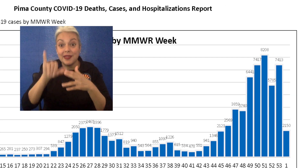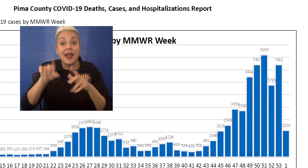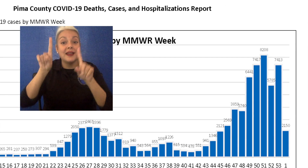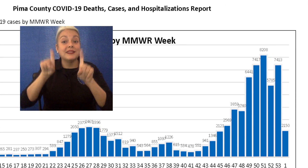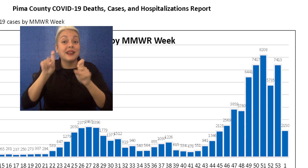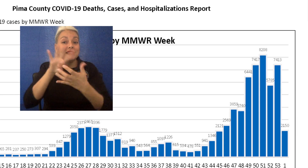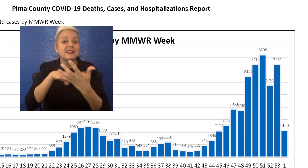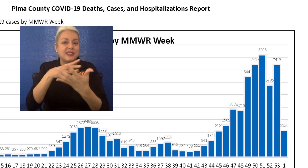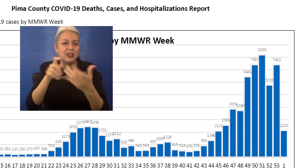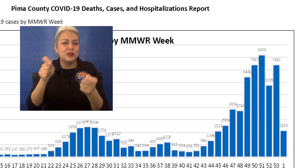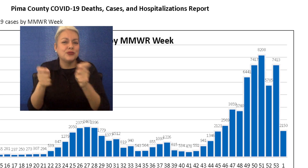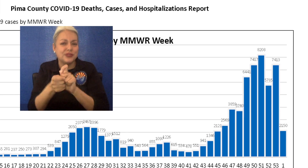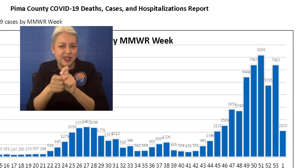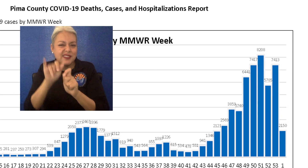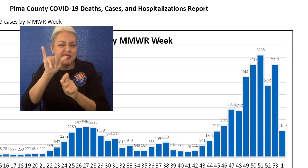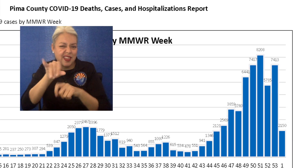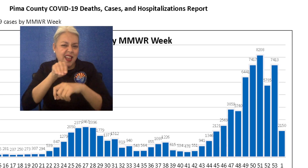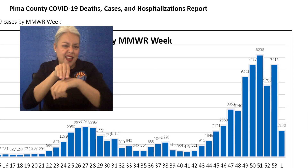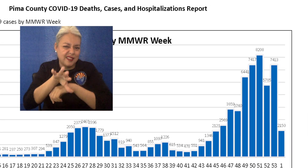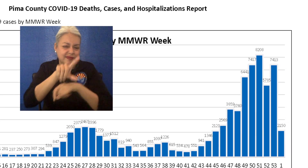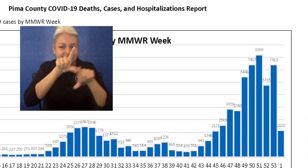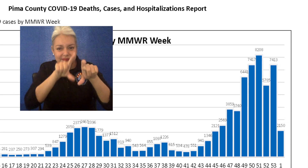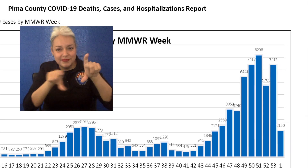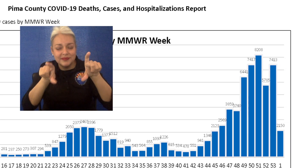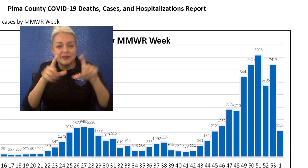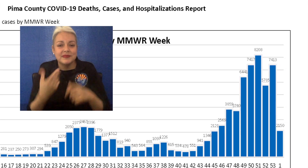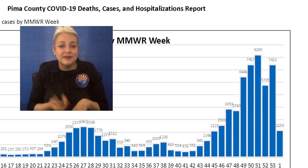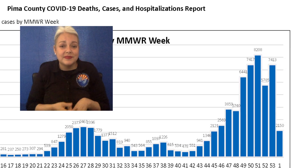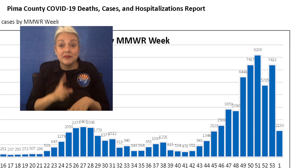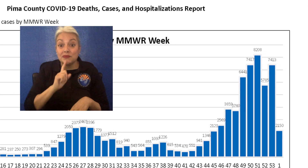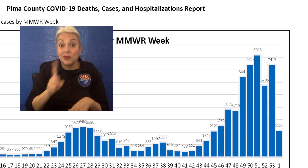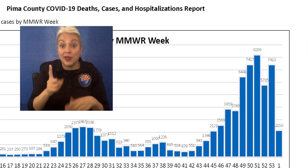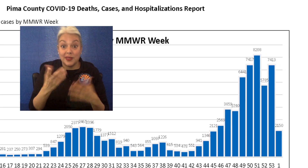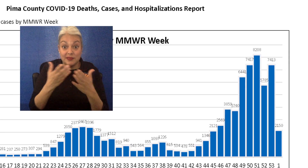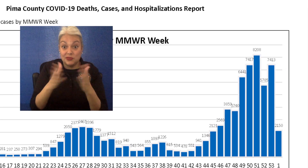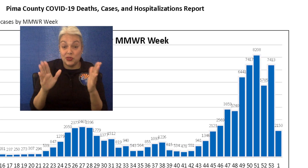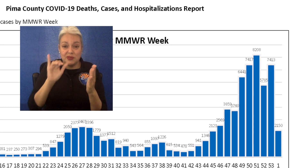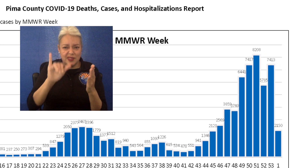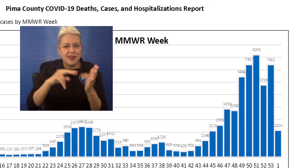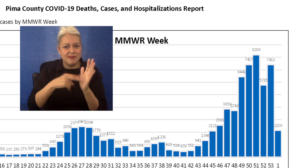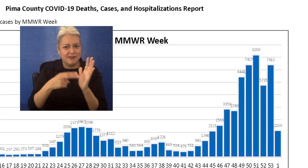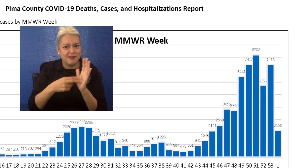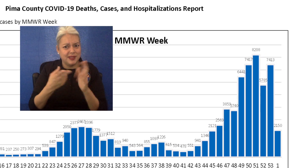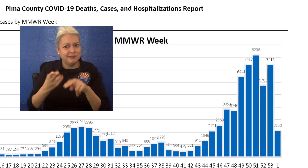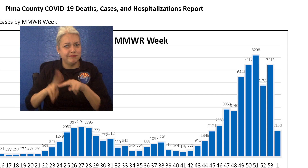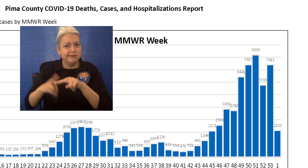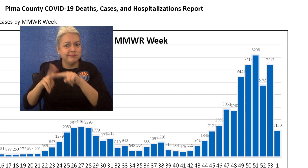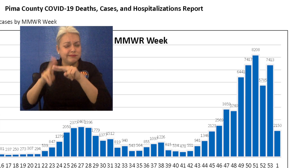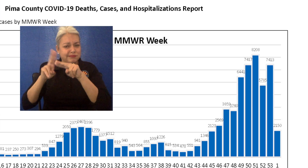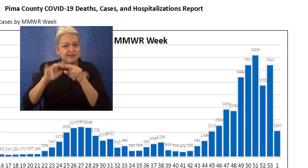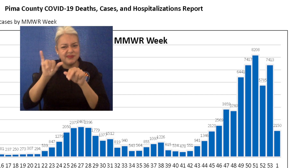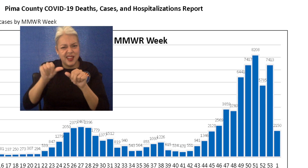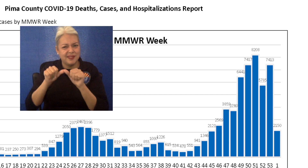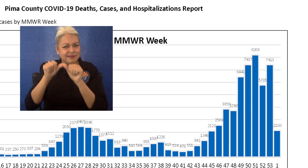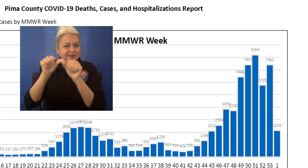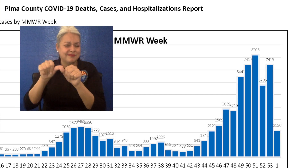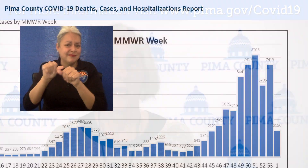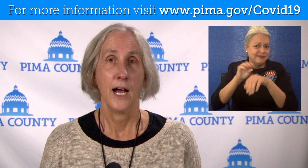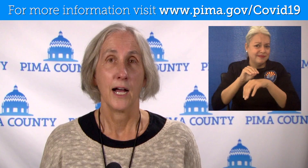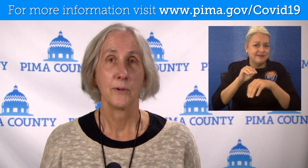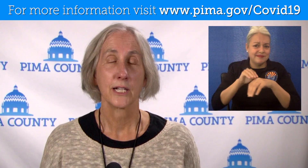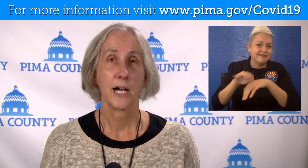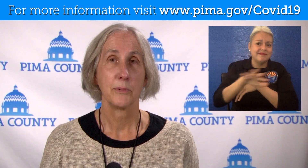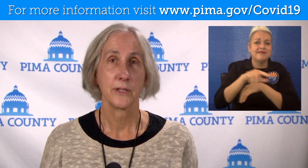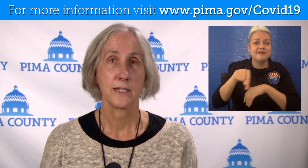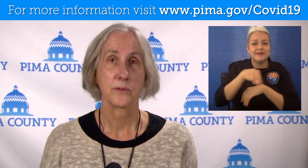impact from that. Overall, what you see is a concerning number of cases that continues to affect the county.